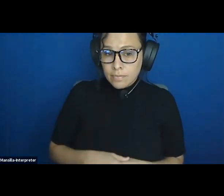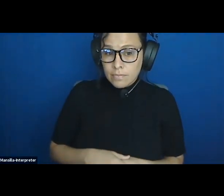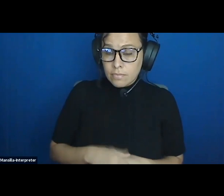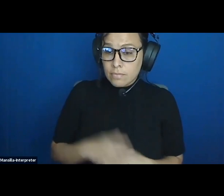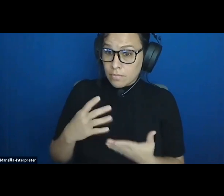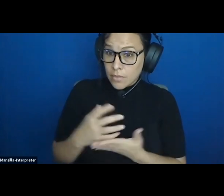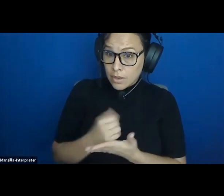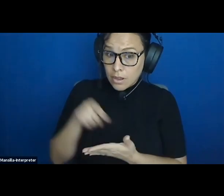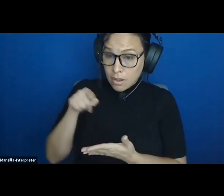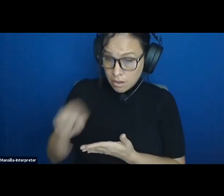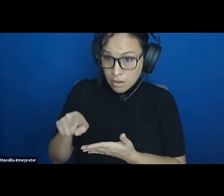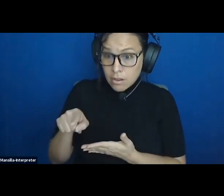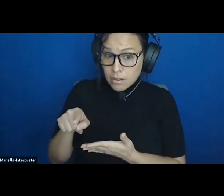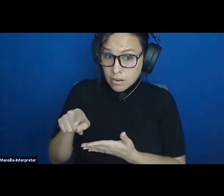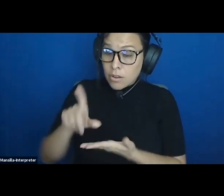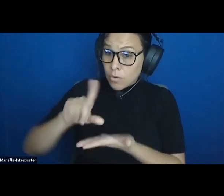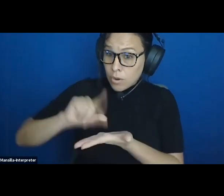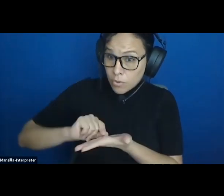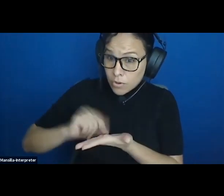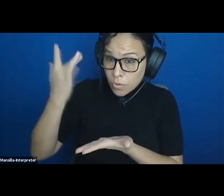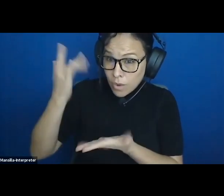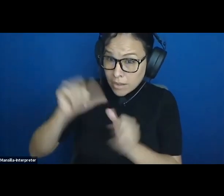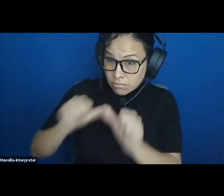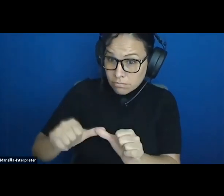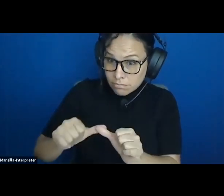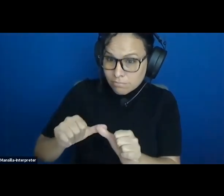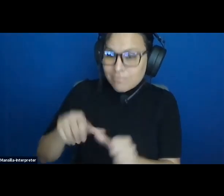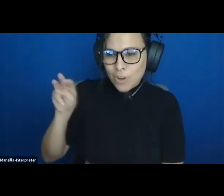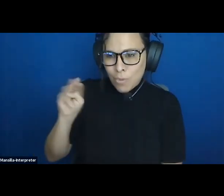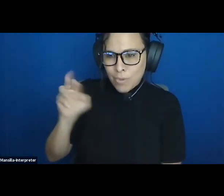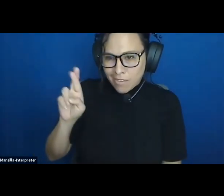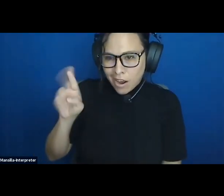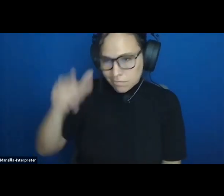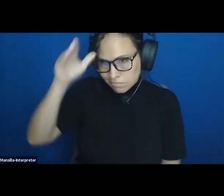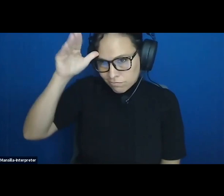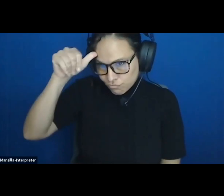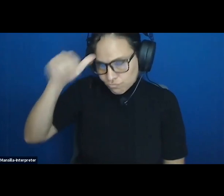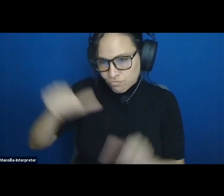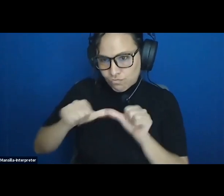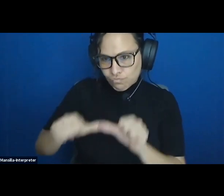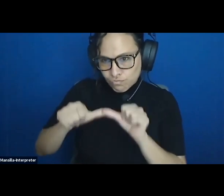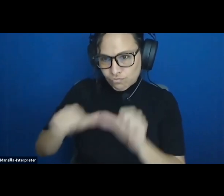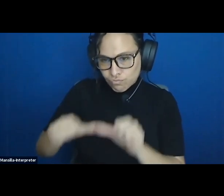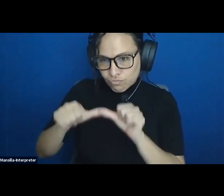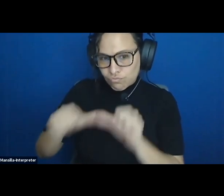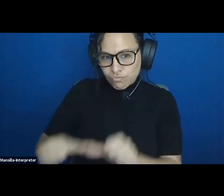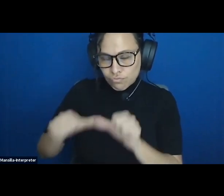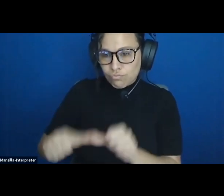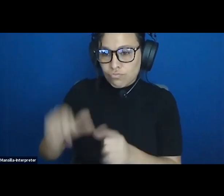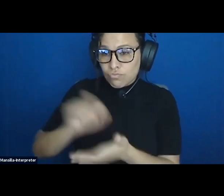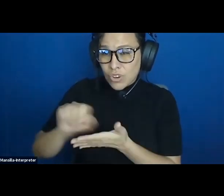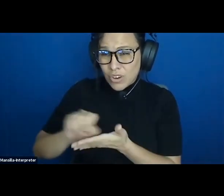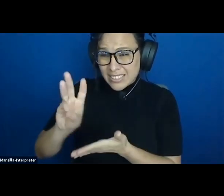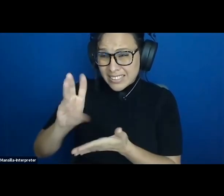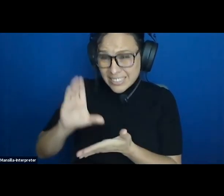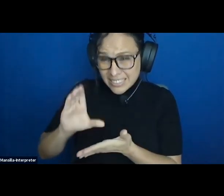collection, were published because of her perseverance. She wrote over 600 letters to the contributors and friends of